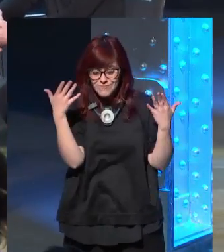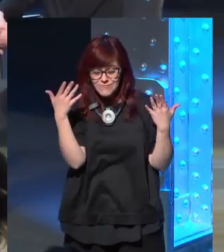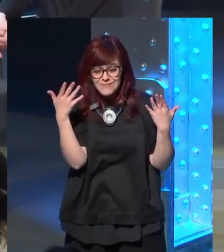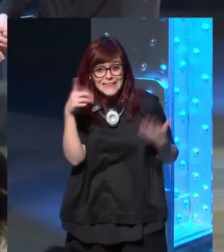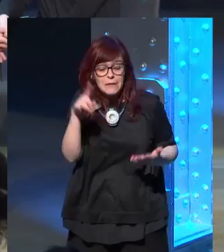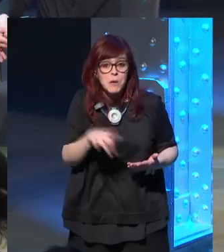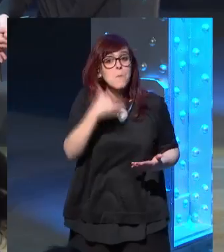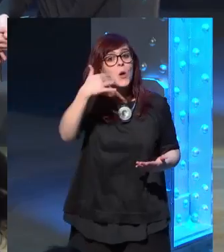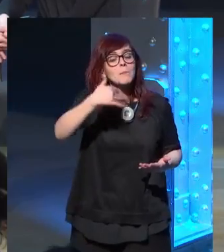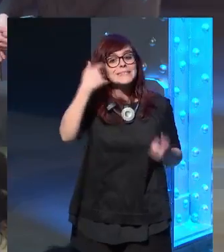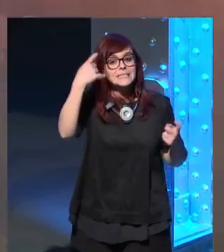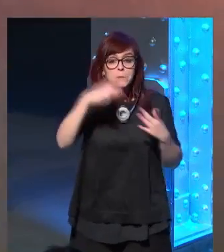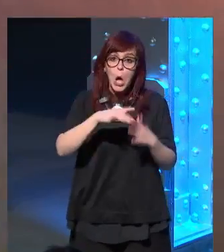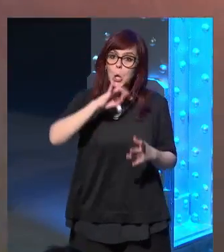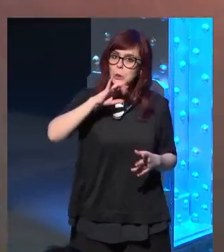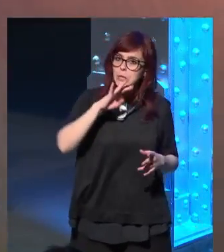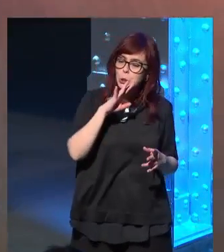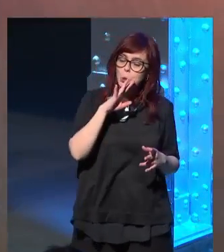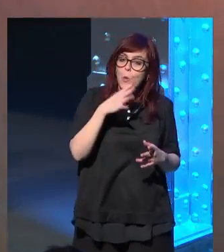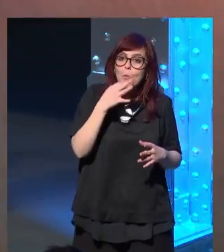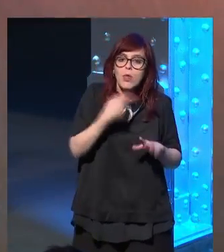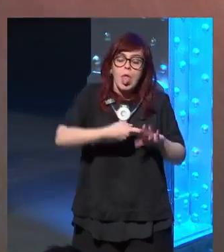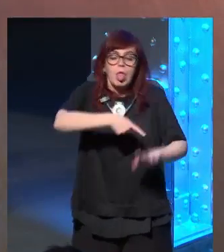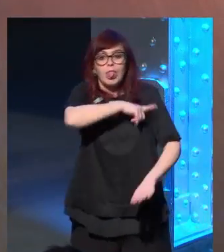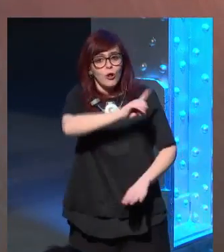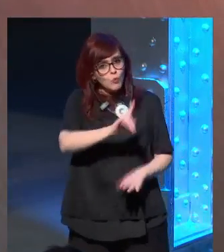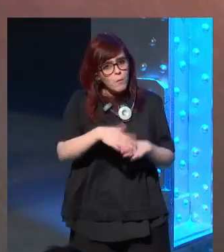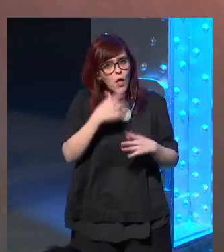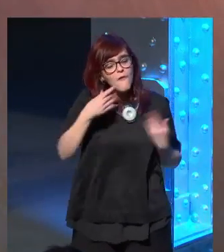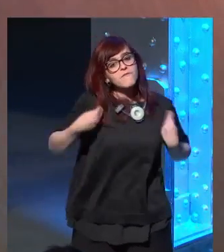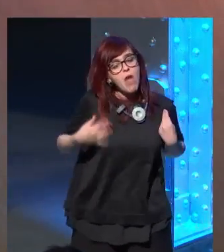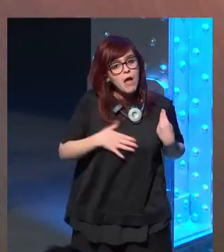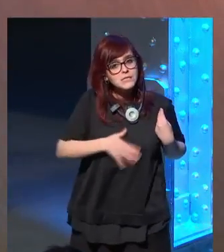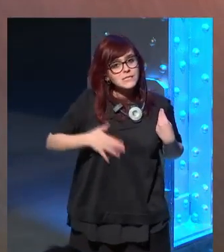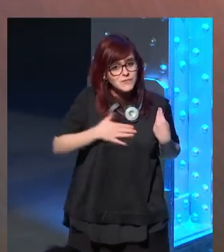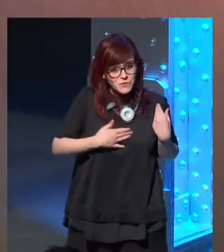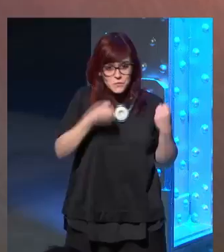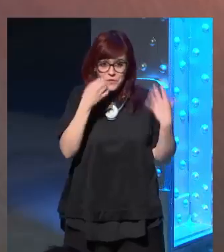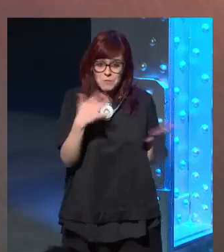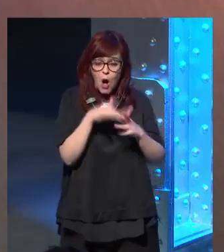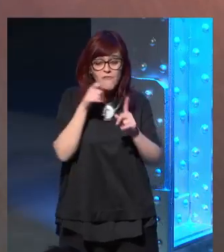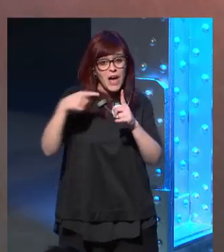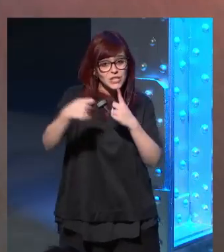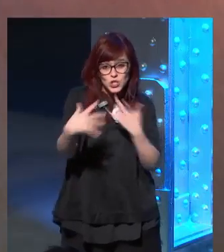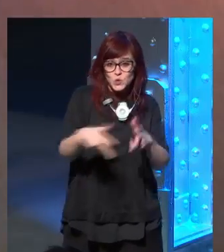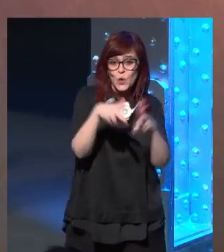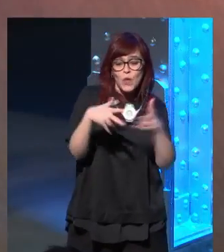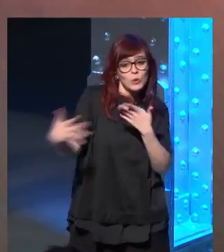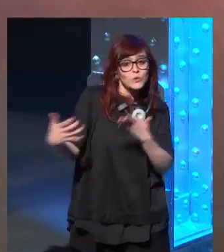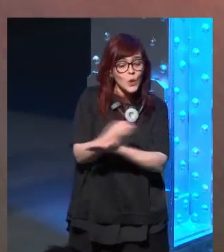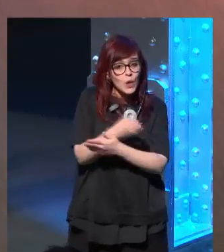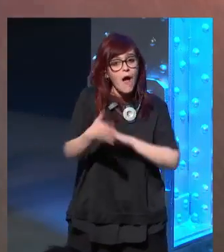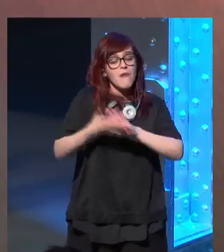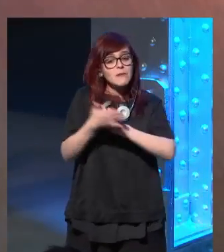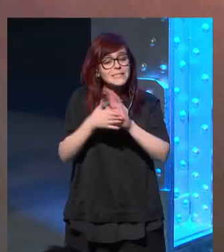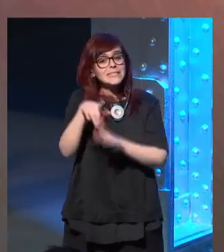with their lives. And I think all these, you talked about all these social factors, and it's the trust level, it's sort